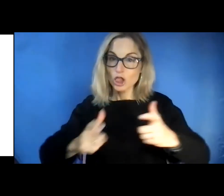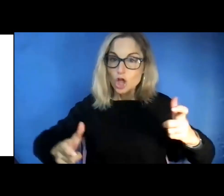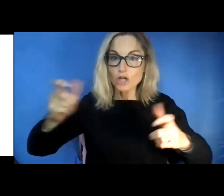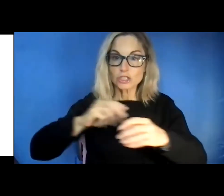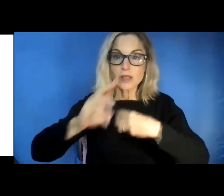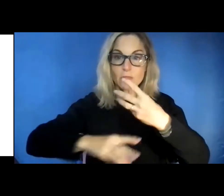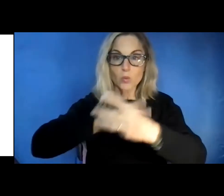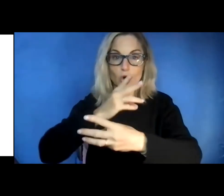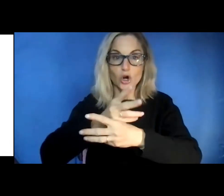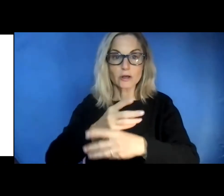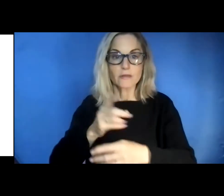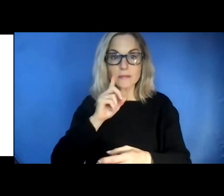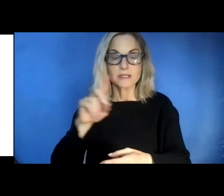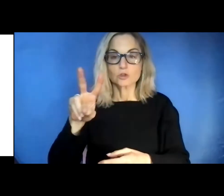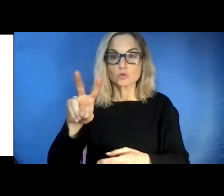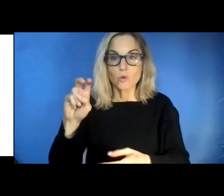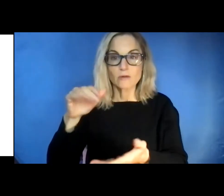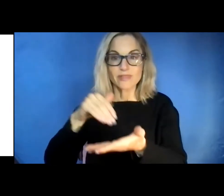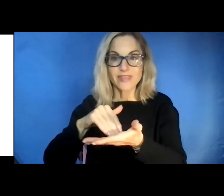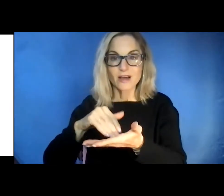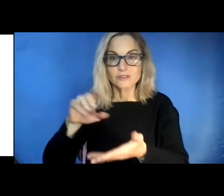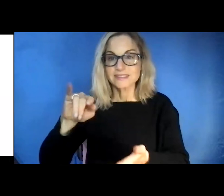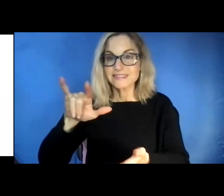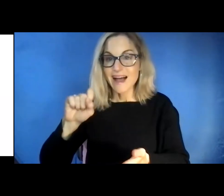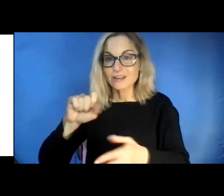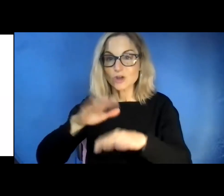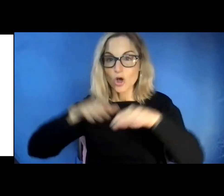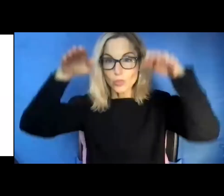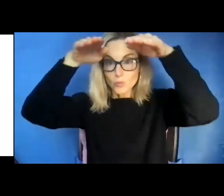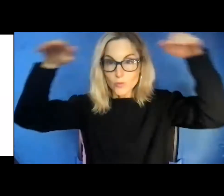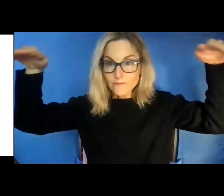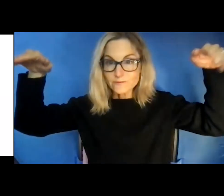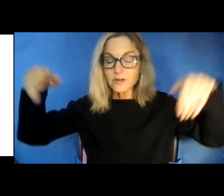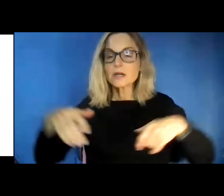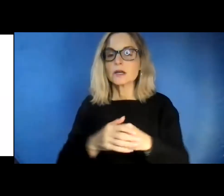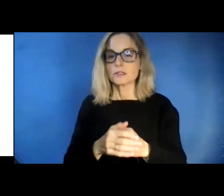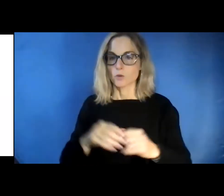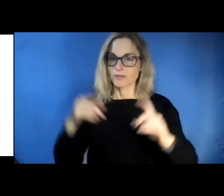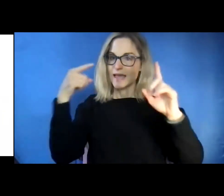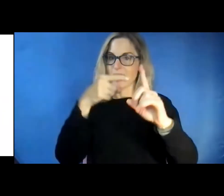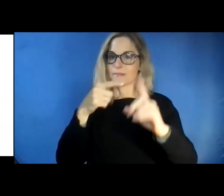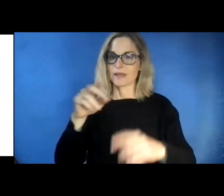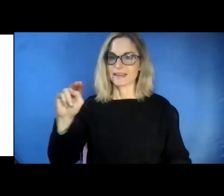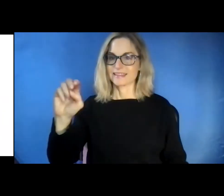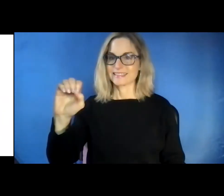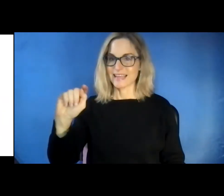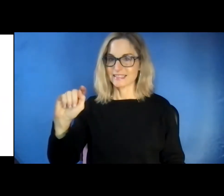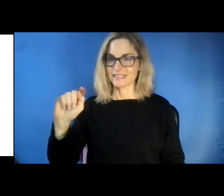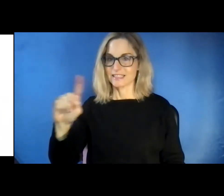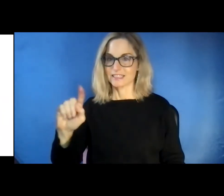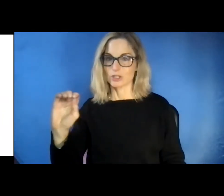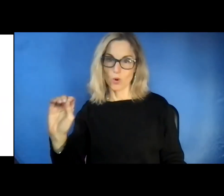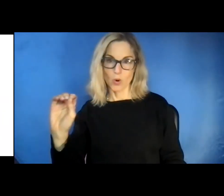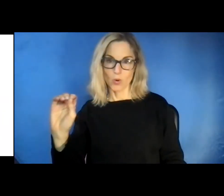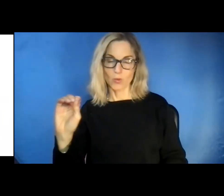means 200,000 tiles on this roof alone. It aims to be a net zero factory when finished. That means the total amount of energy